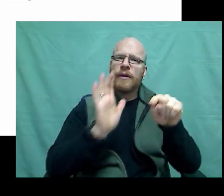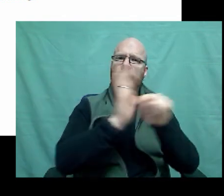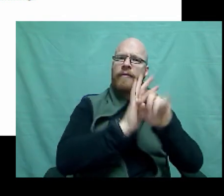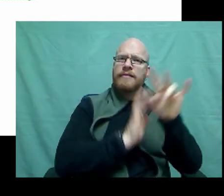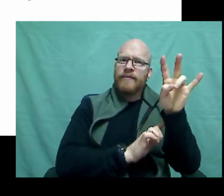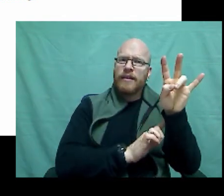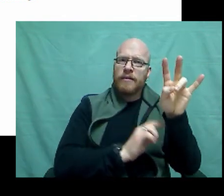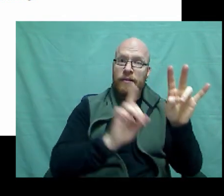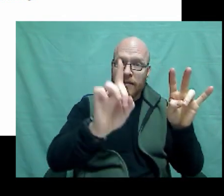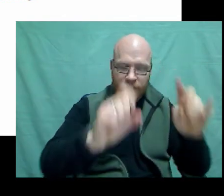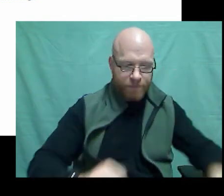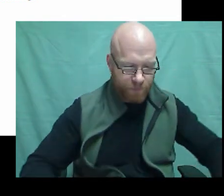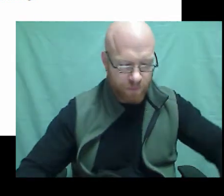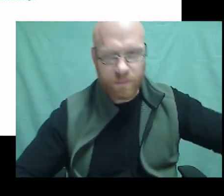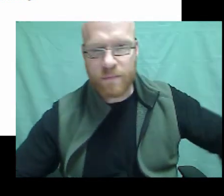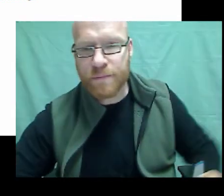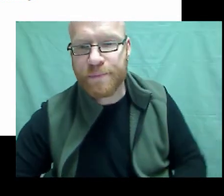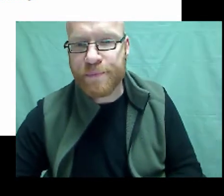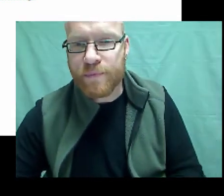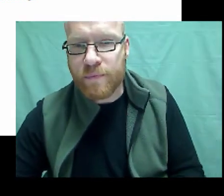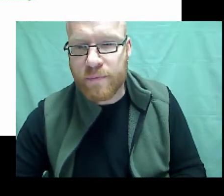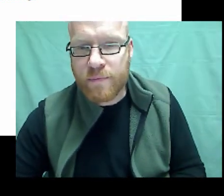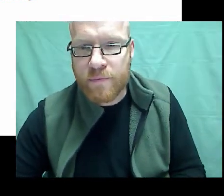12, the answer is negative 7.